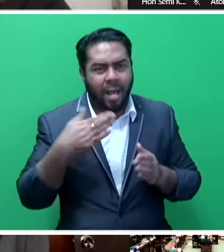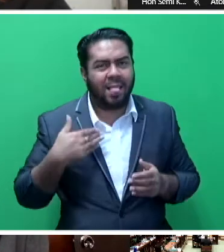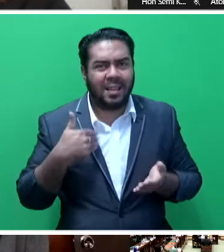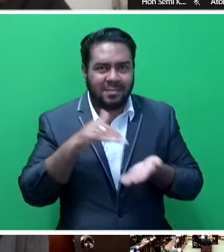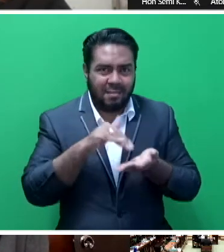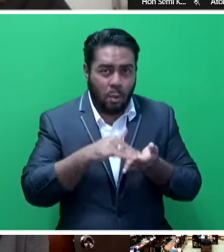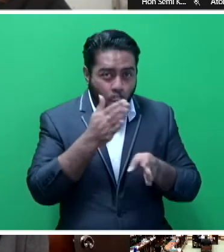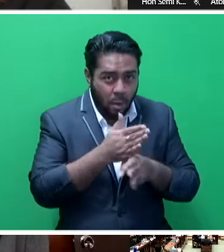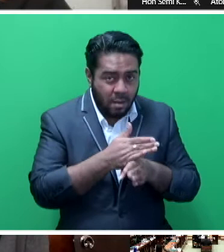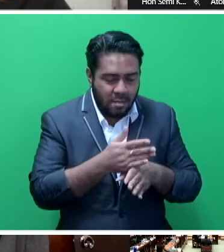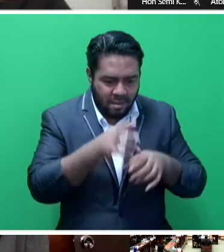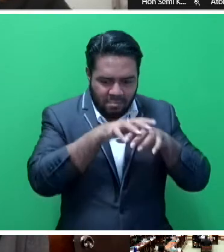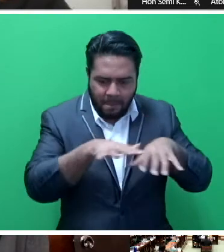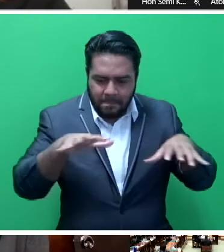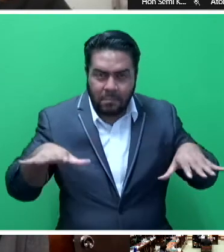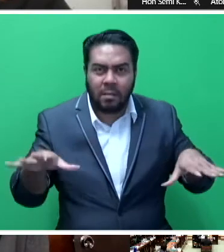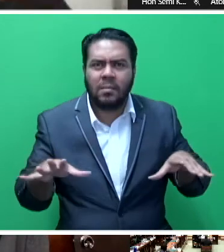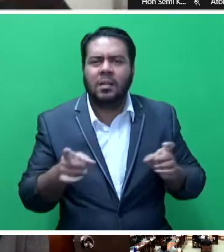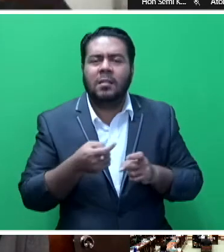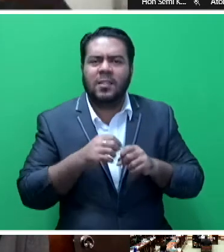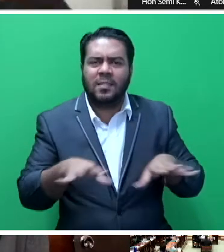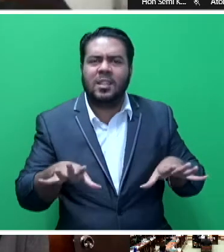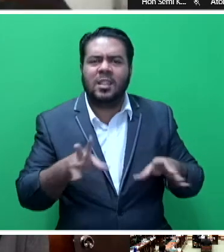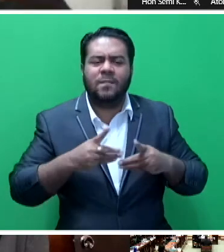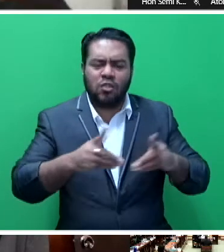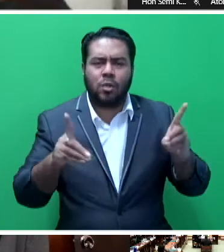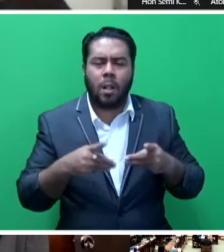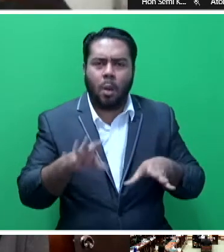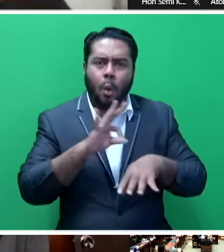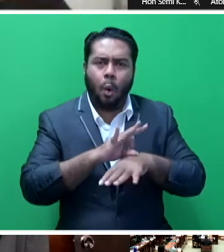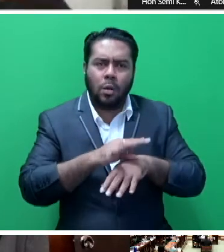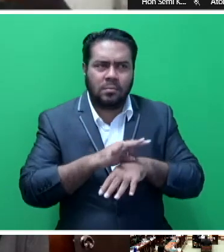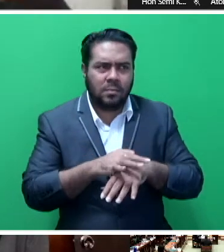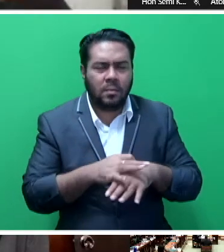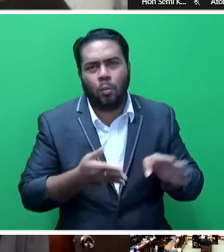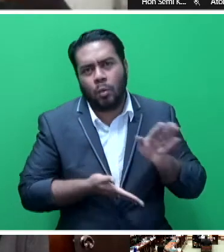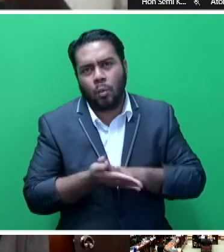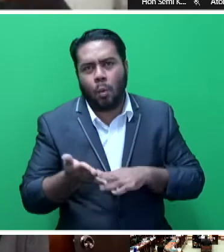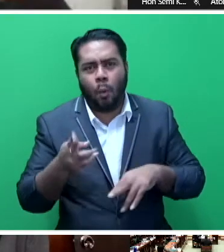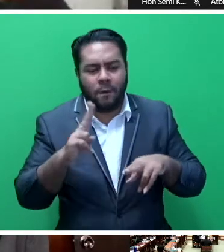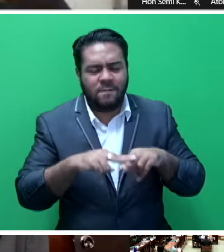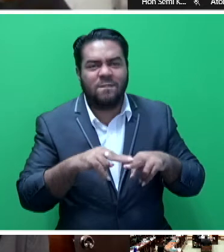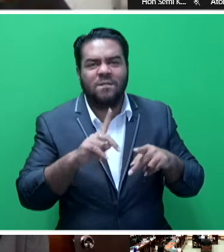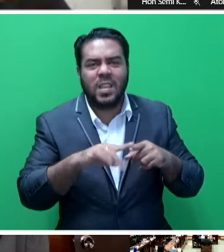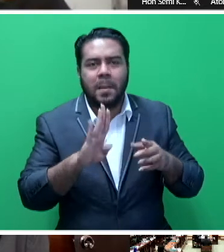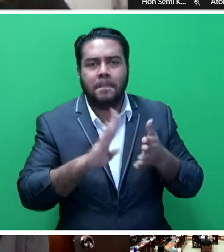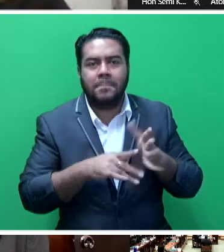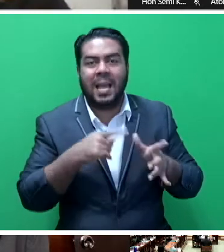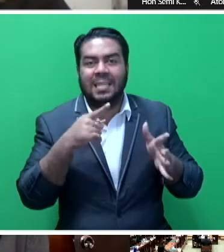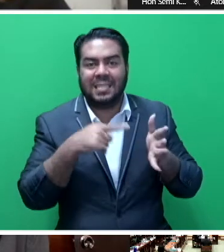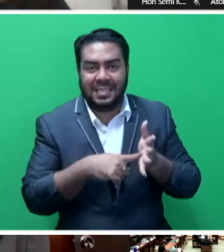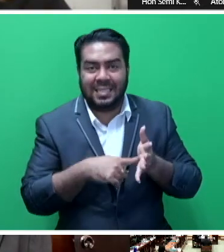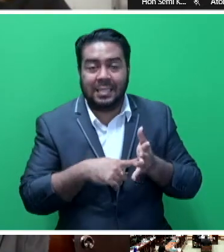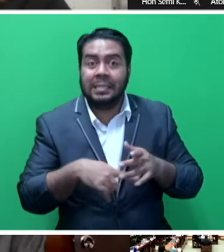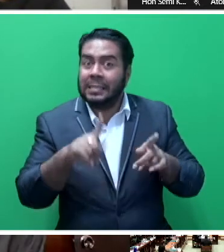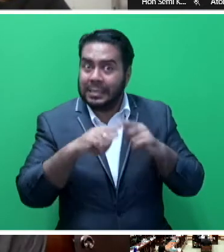in the subdivisional hospitals, being able to send out the FEMAT to be able to go out into these subdivision hospitals